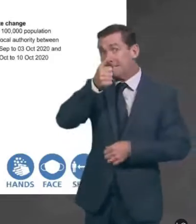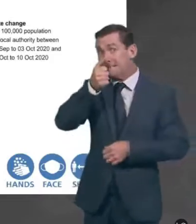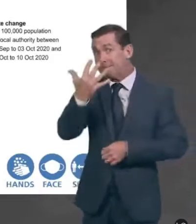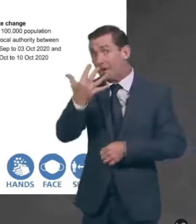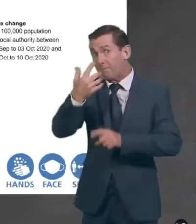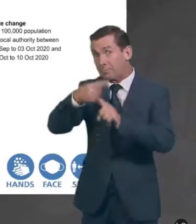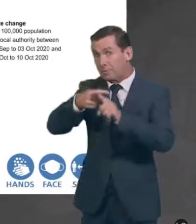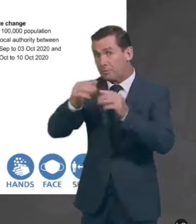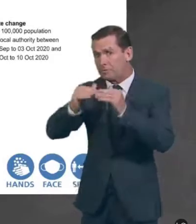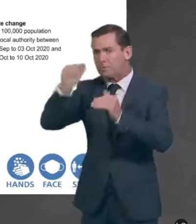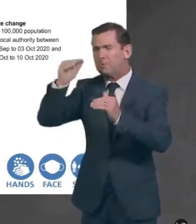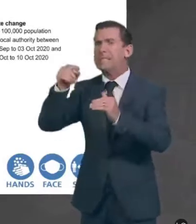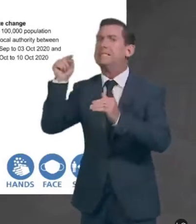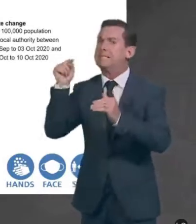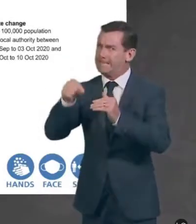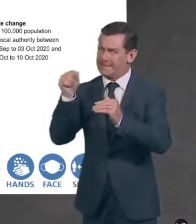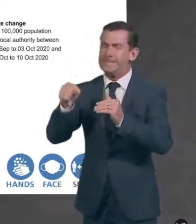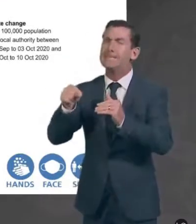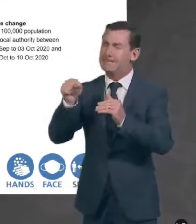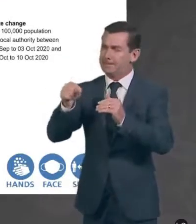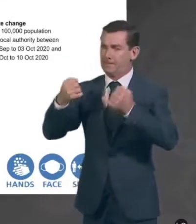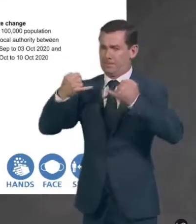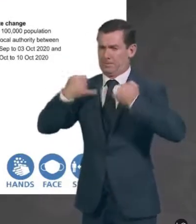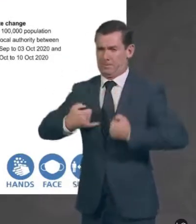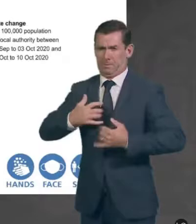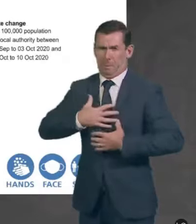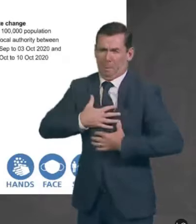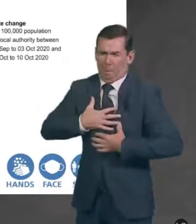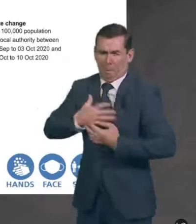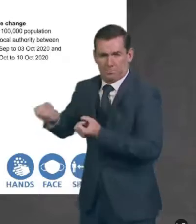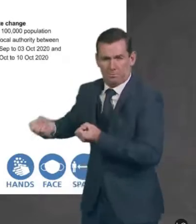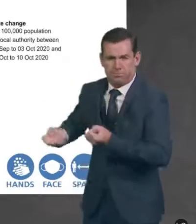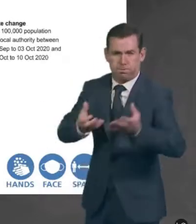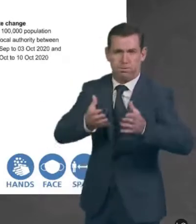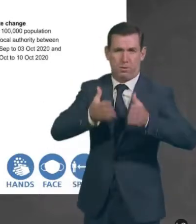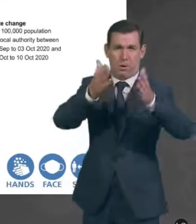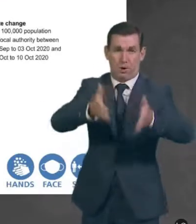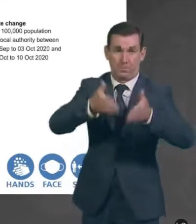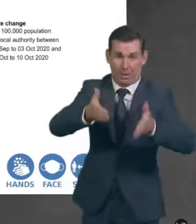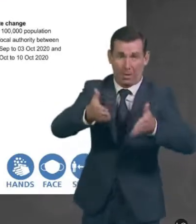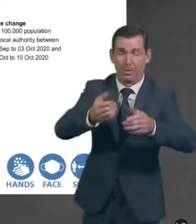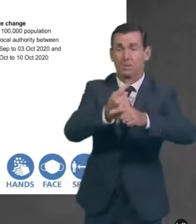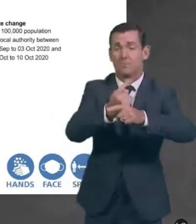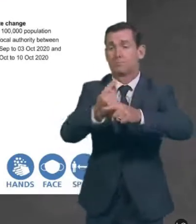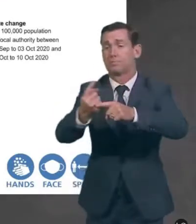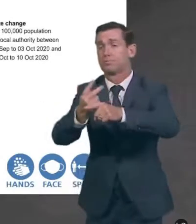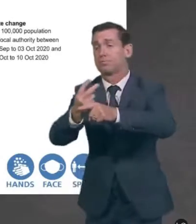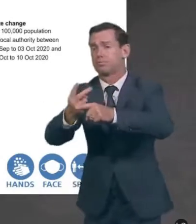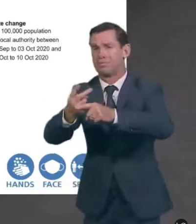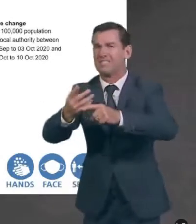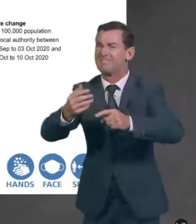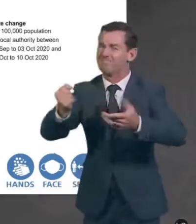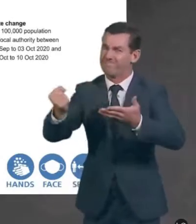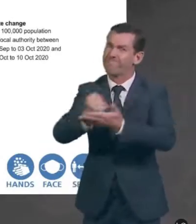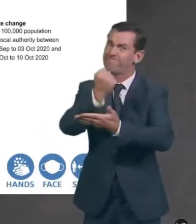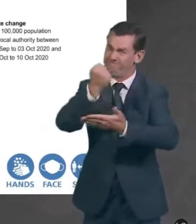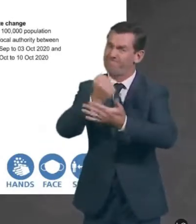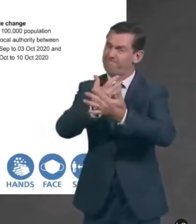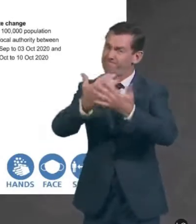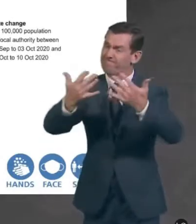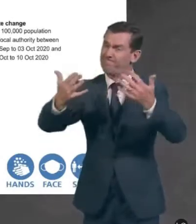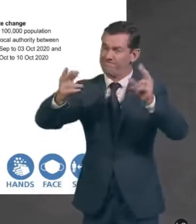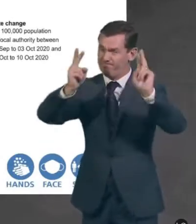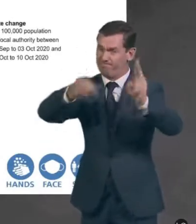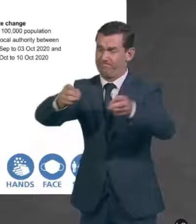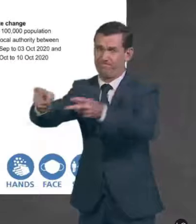in hospitalization and, unfortunately, the serious complications, including, of course, some people who will die from this disease. Next